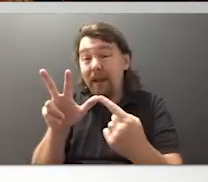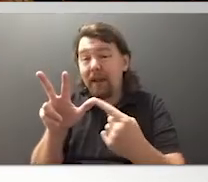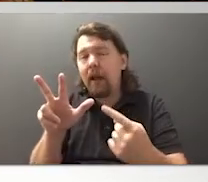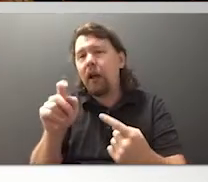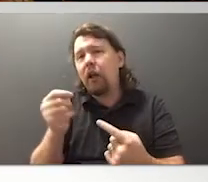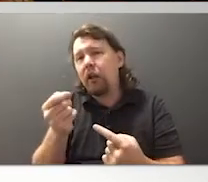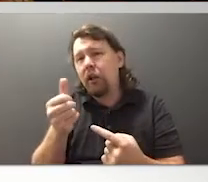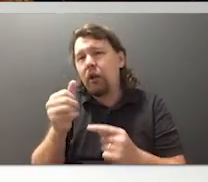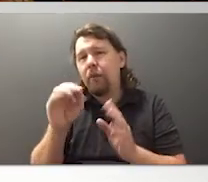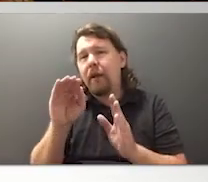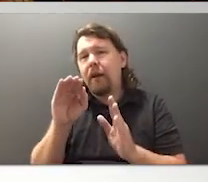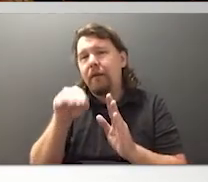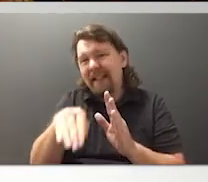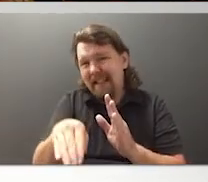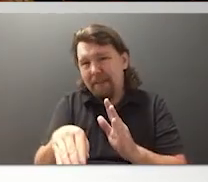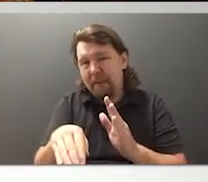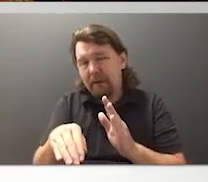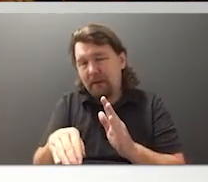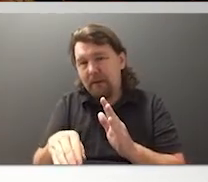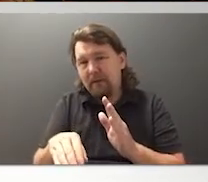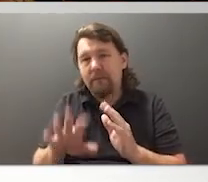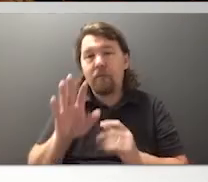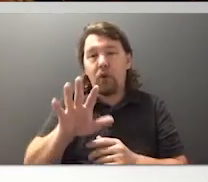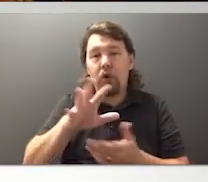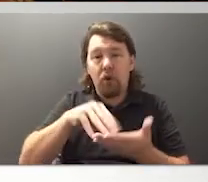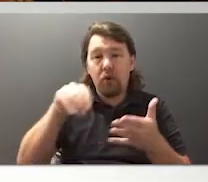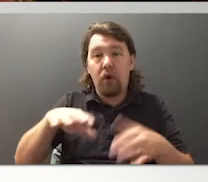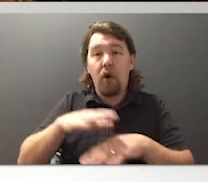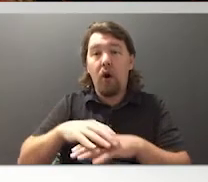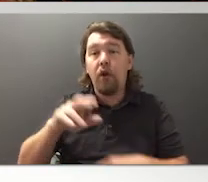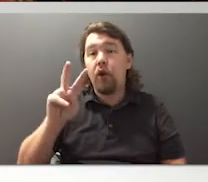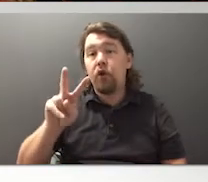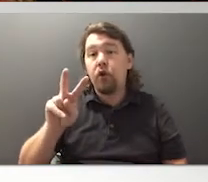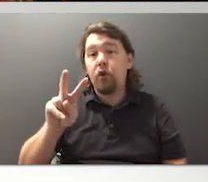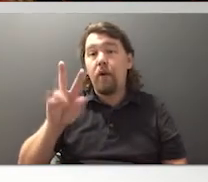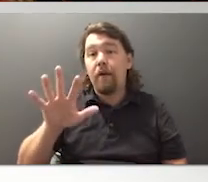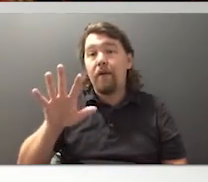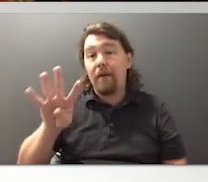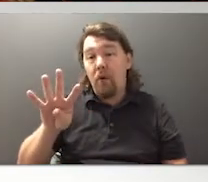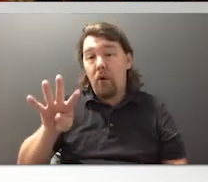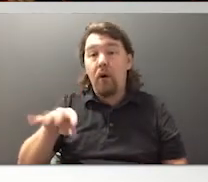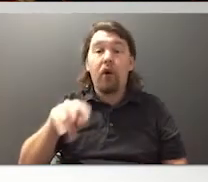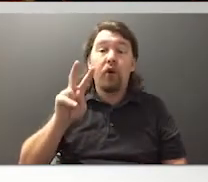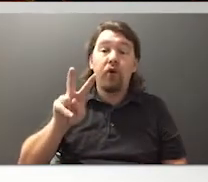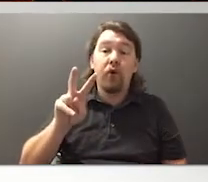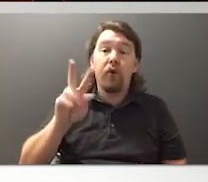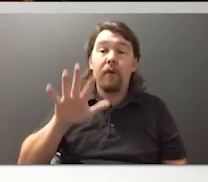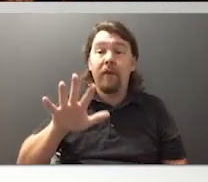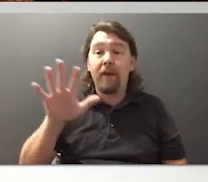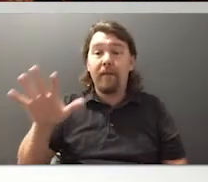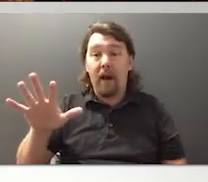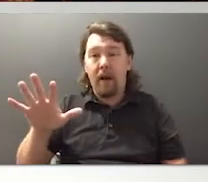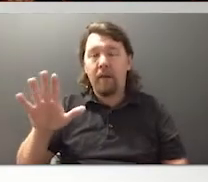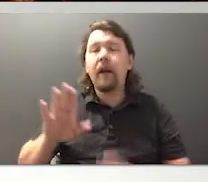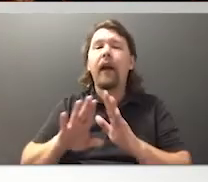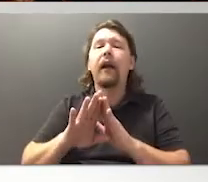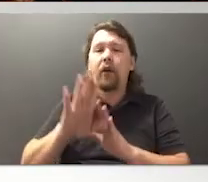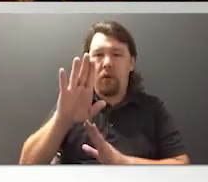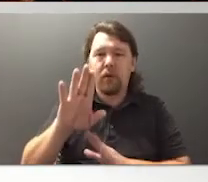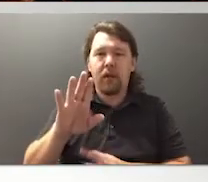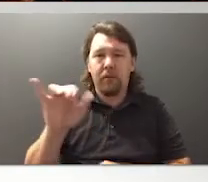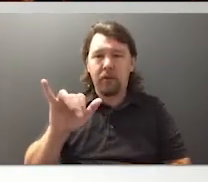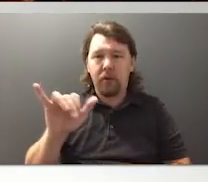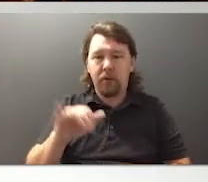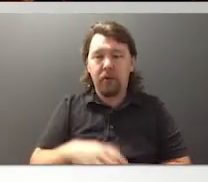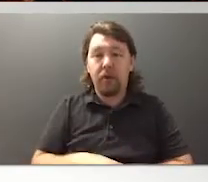dip. If your child is on a 254 or 255, it goes up. So that